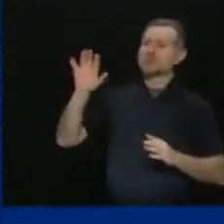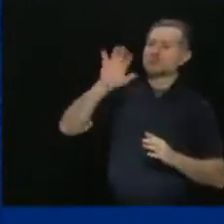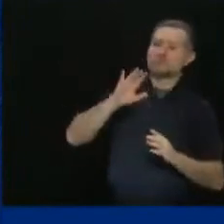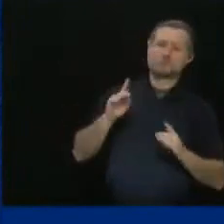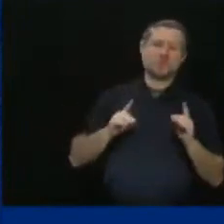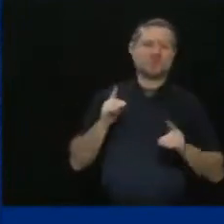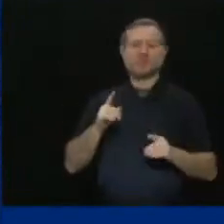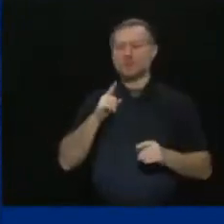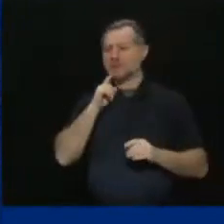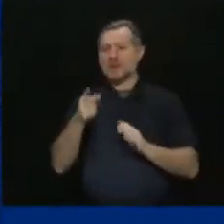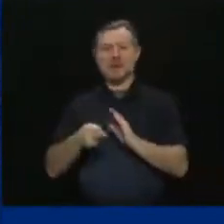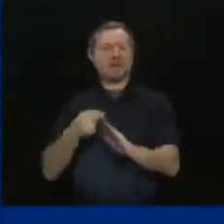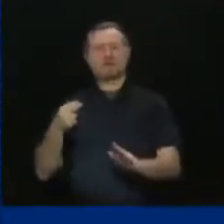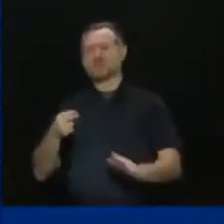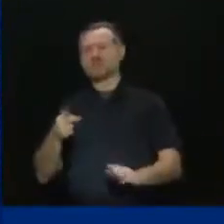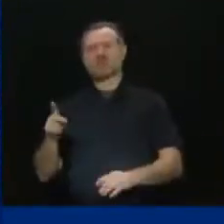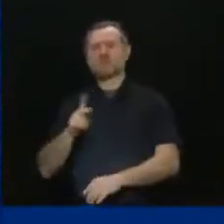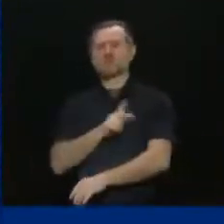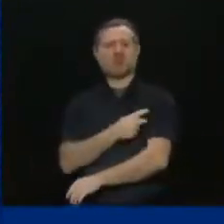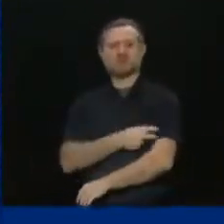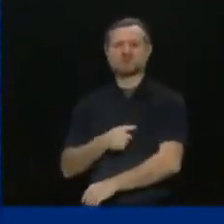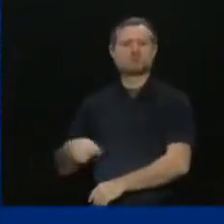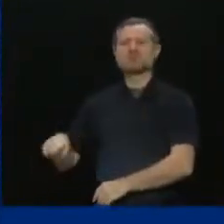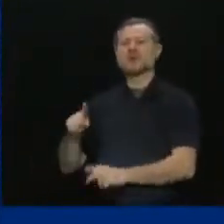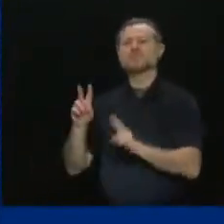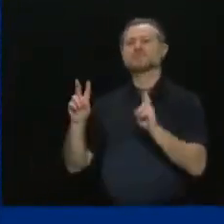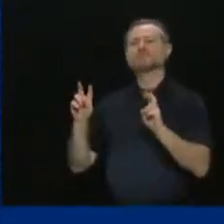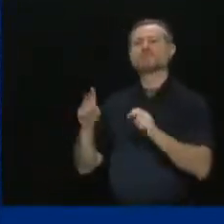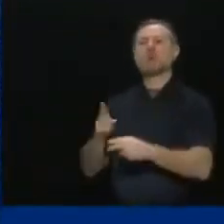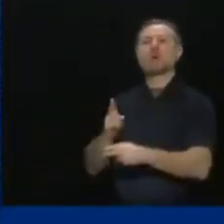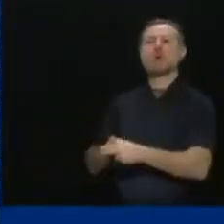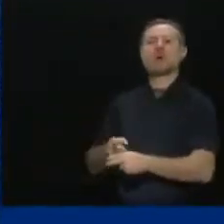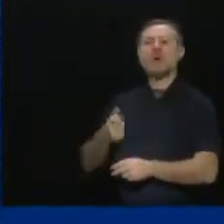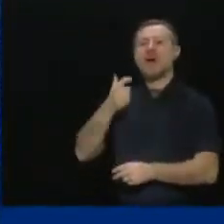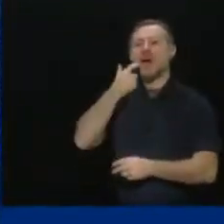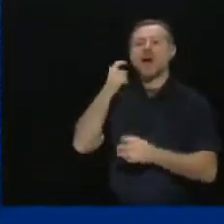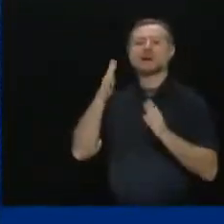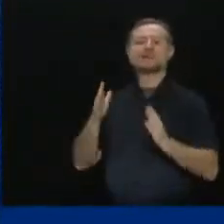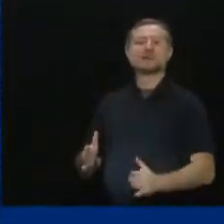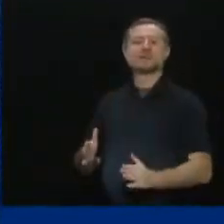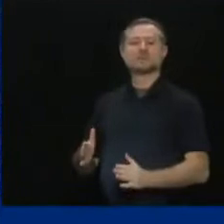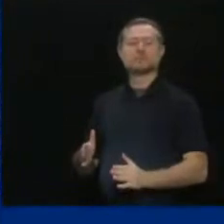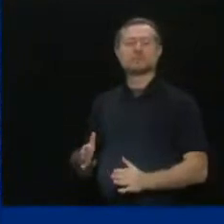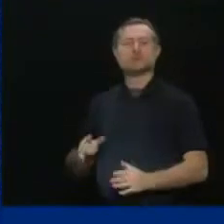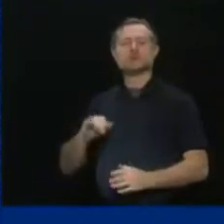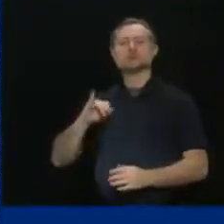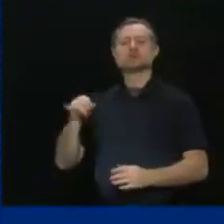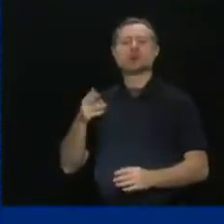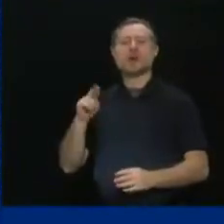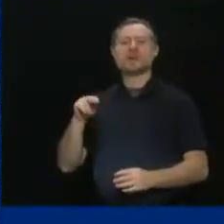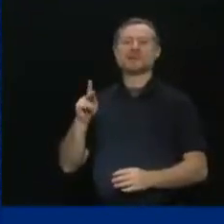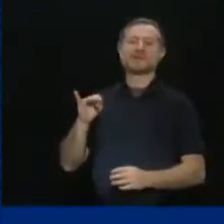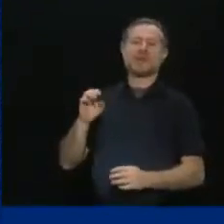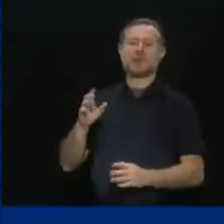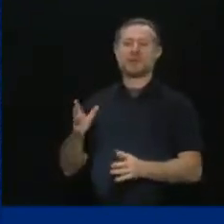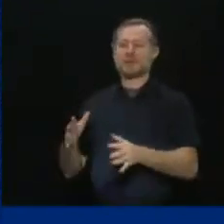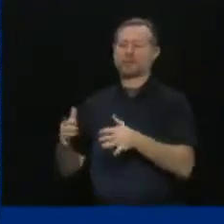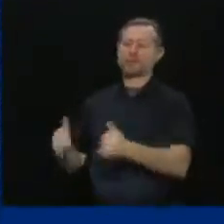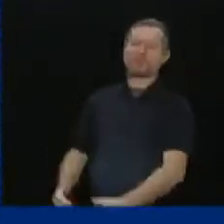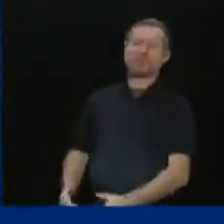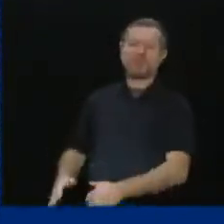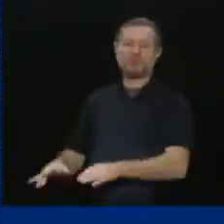patients. They were called junkies. They were called crackheads. They were called fiends. No longer. We are literally